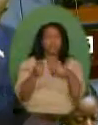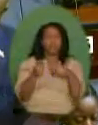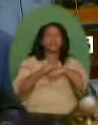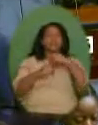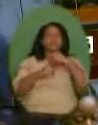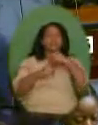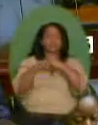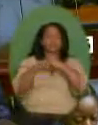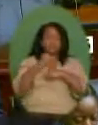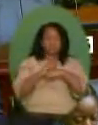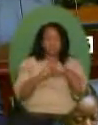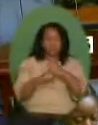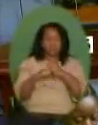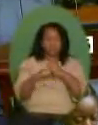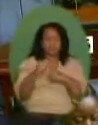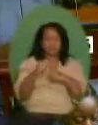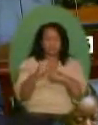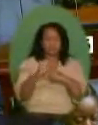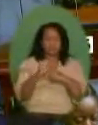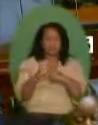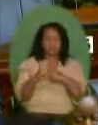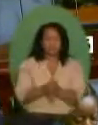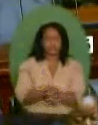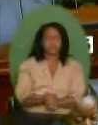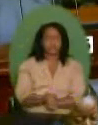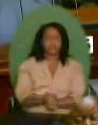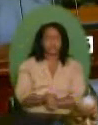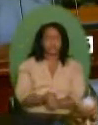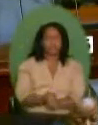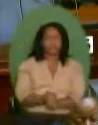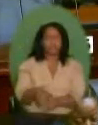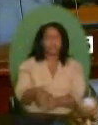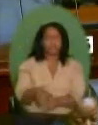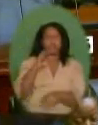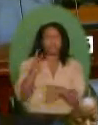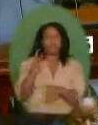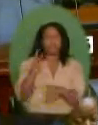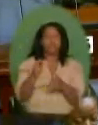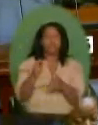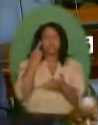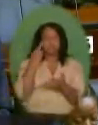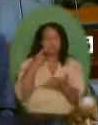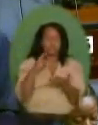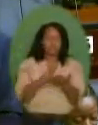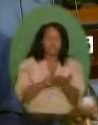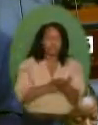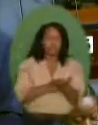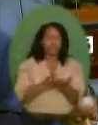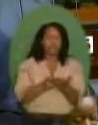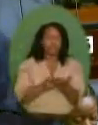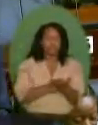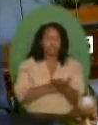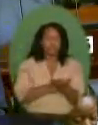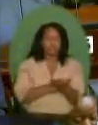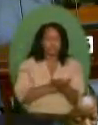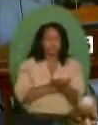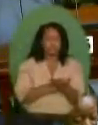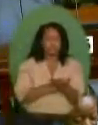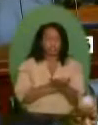the state with the short end of the stick. On the basis of this report, the PNM Cabinet was